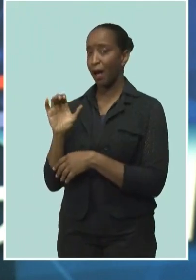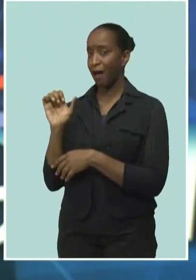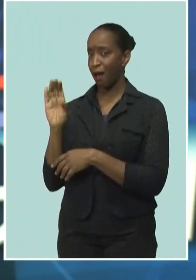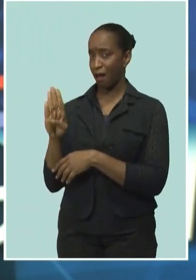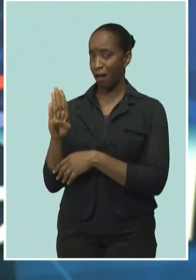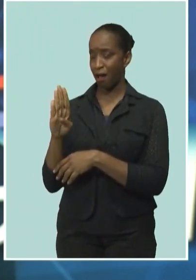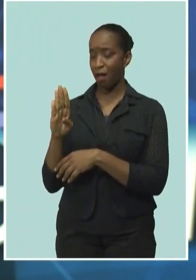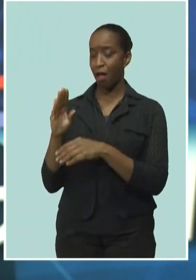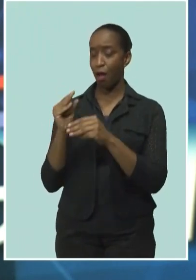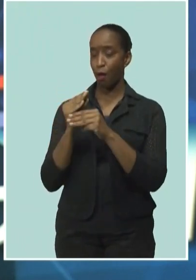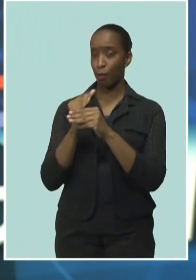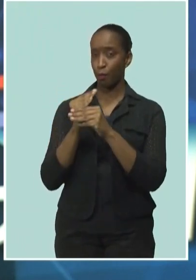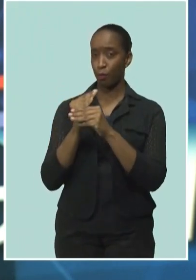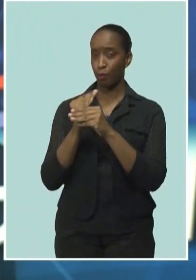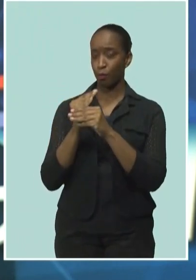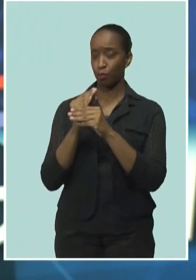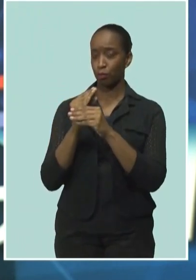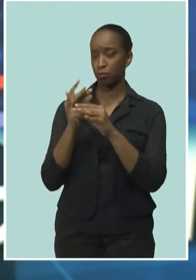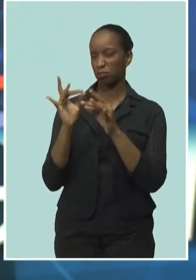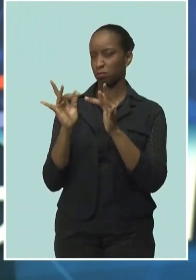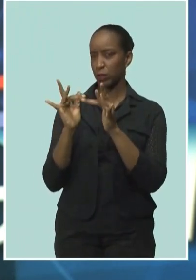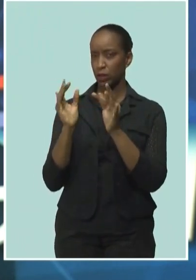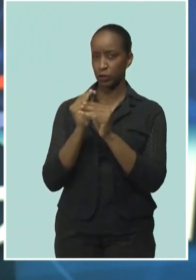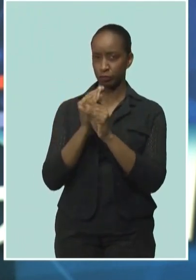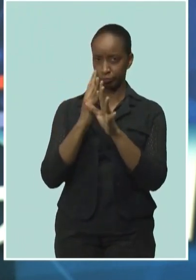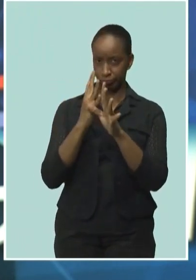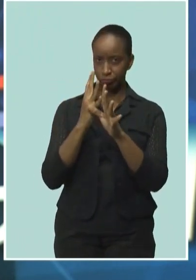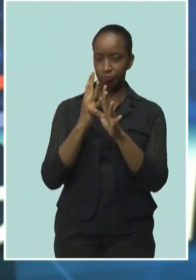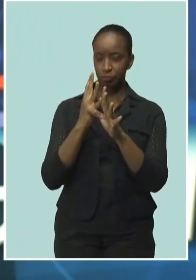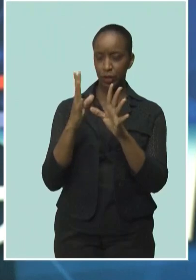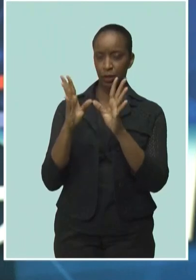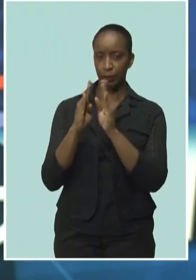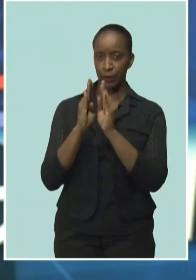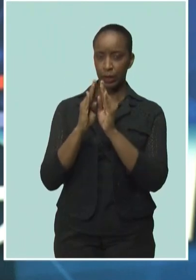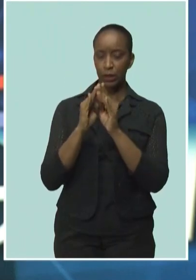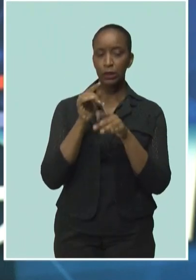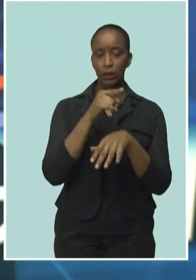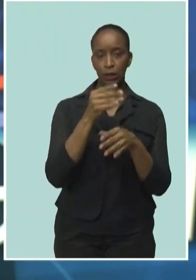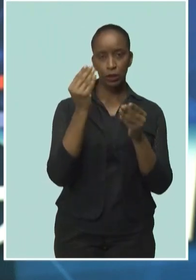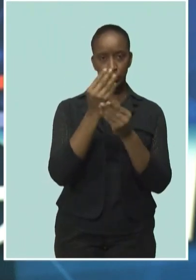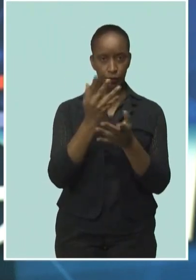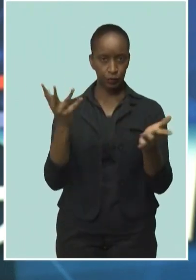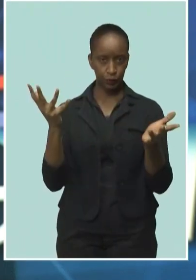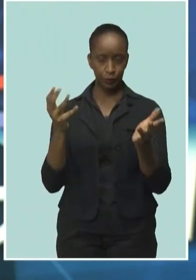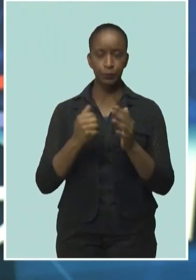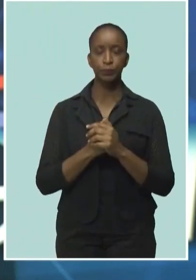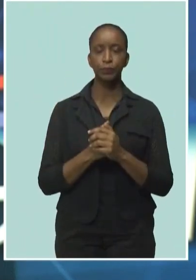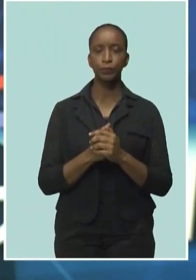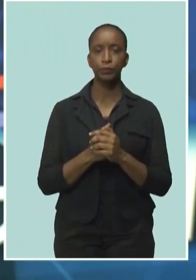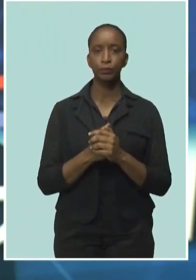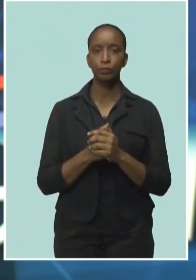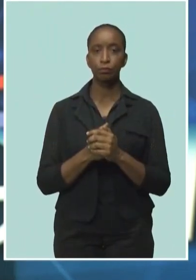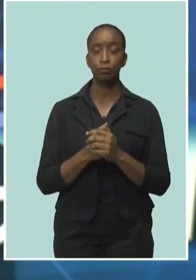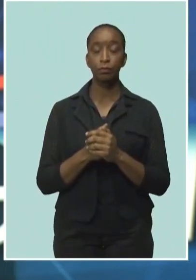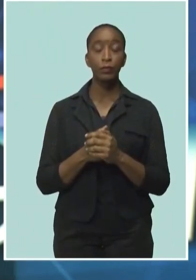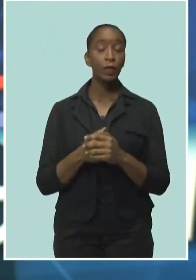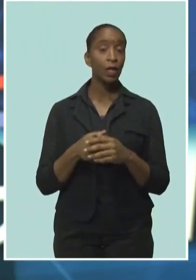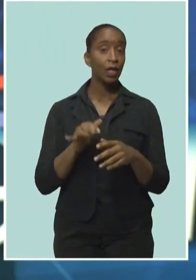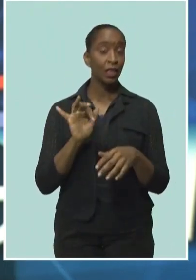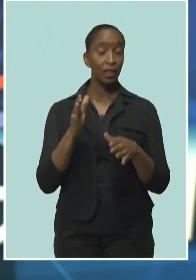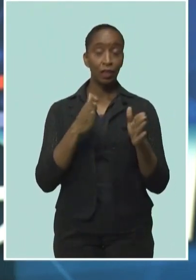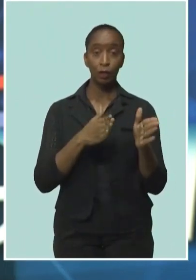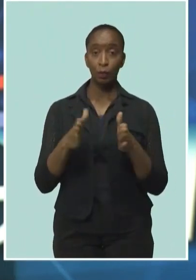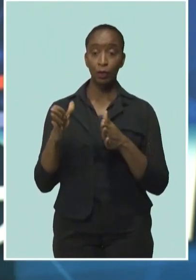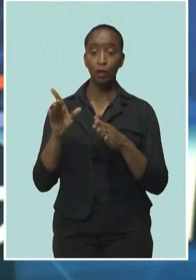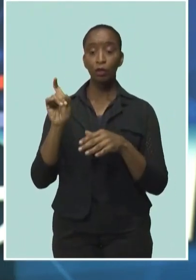The Road to 2023, the SDGs and Why Should It Matter to Me. He said the initiative should be embraced by everyone